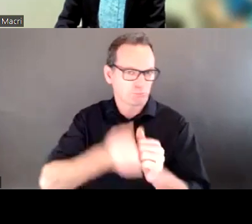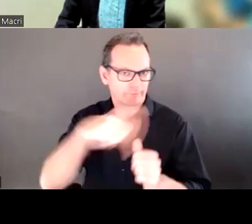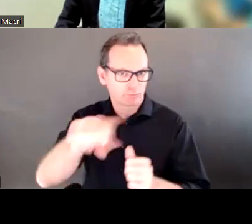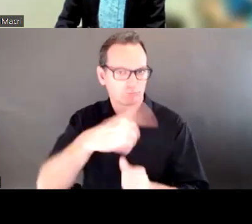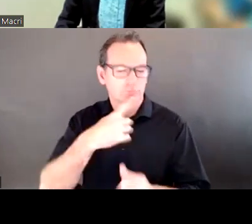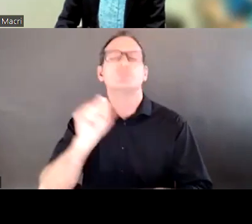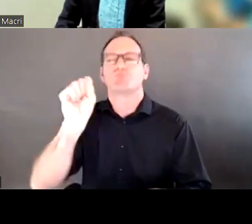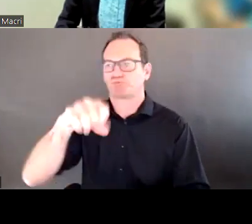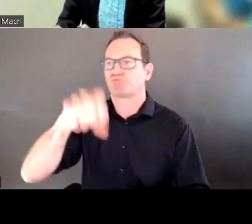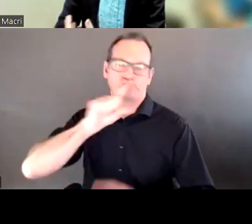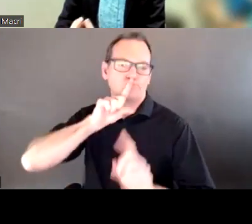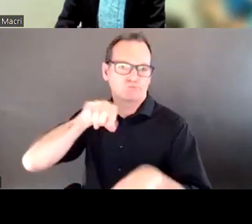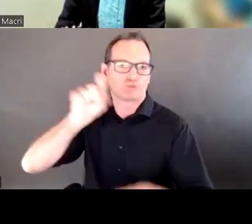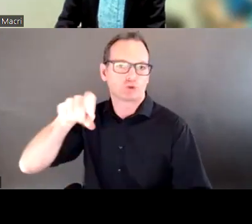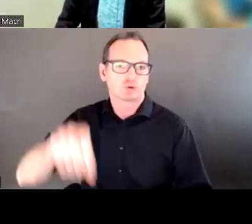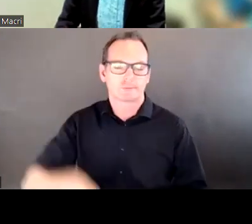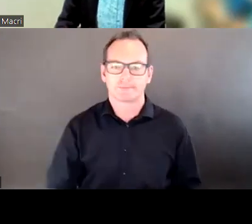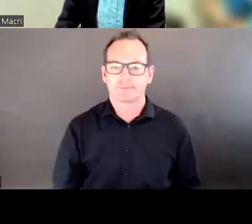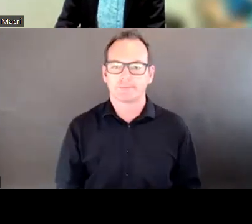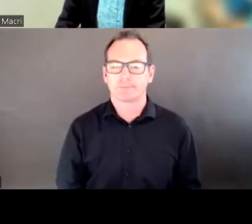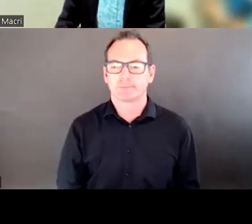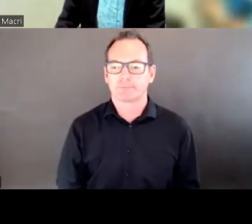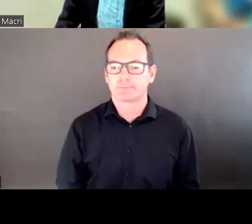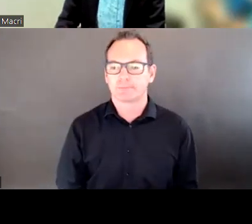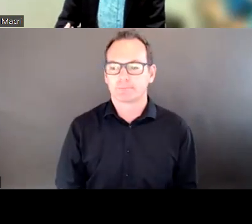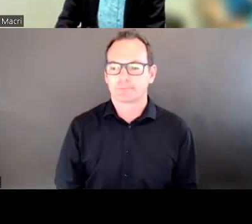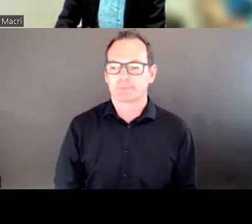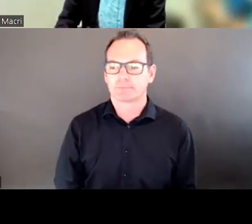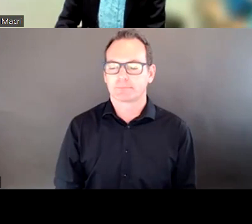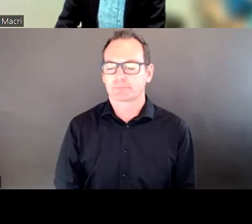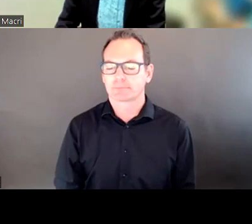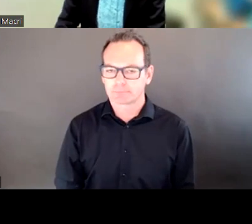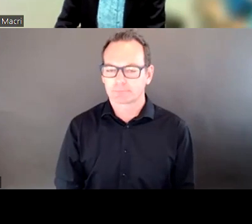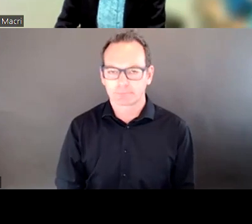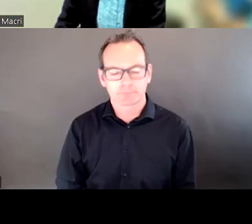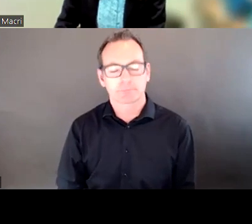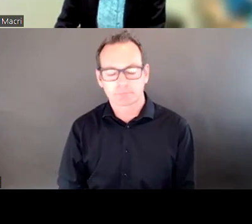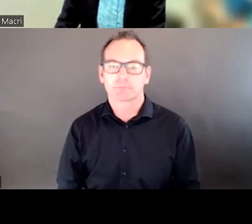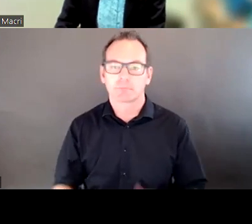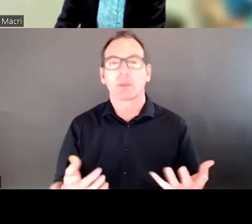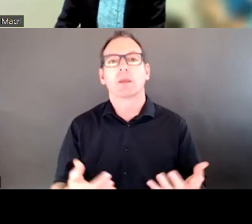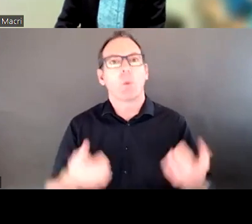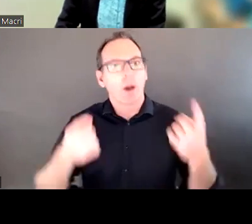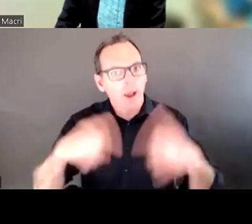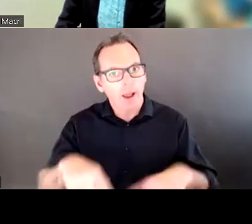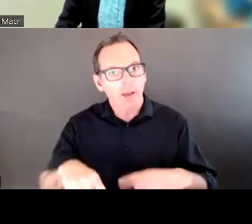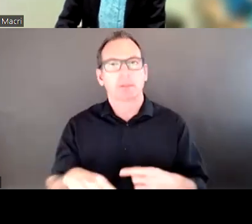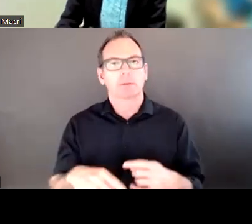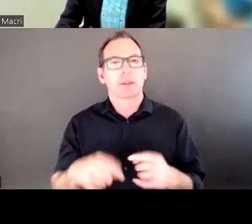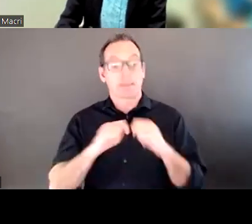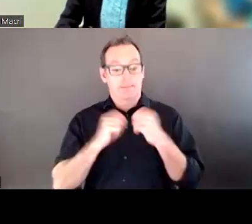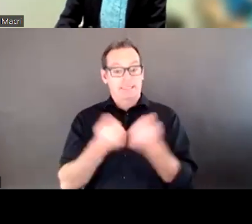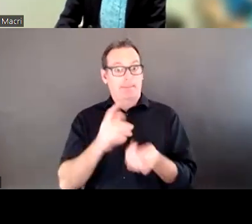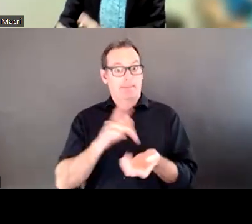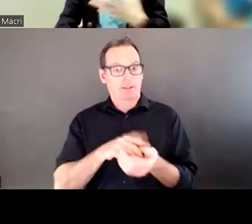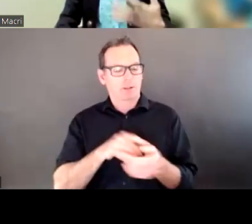that as discharge was being explored, the team actually found a nephew, so Anne's nephew, that they could reach out